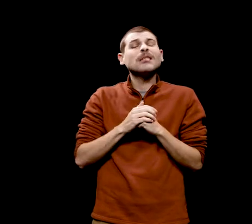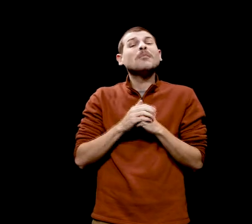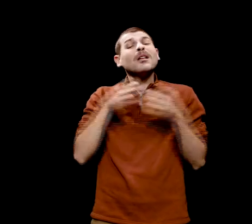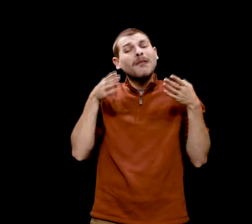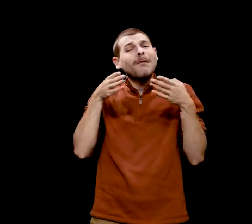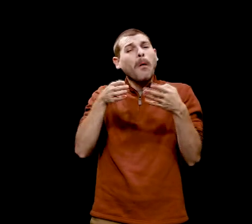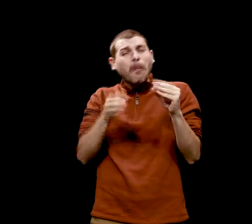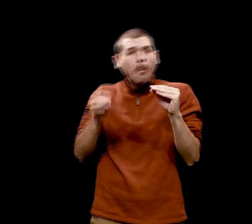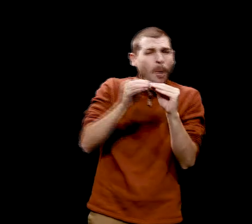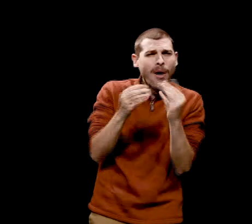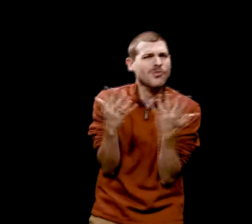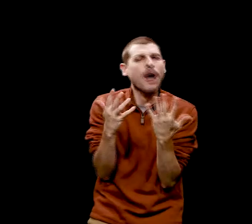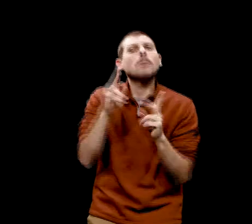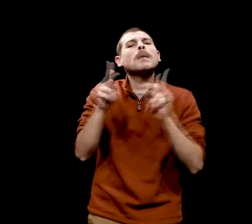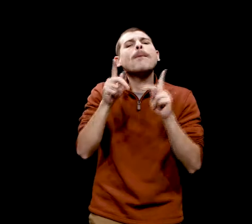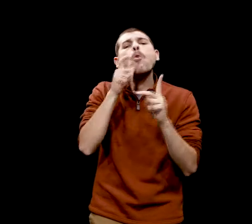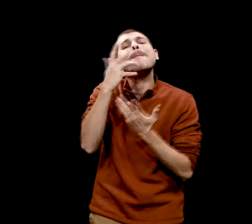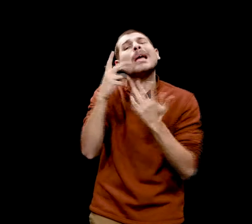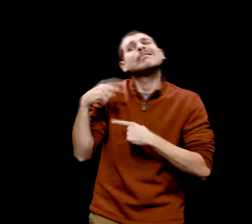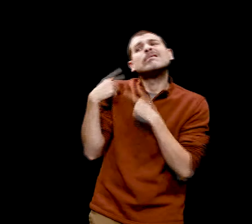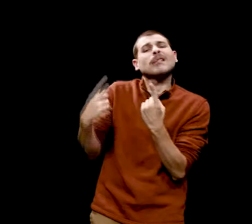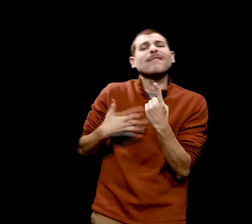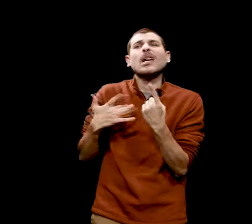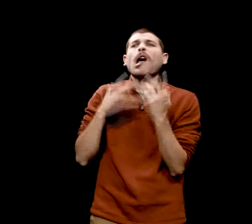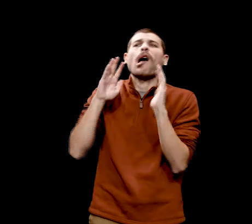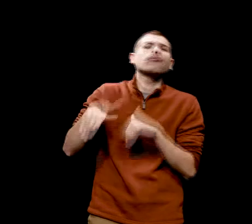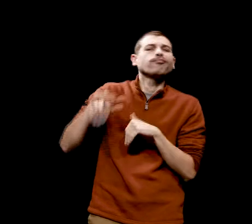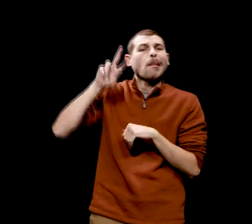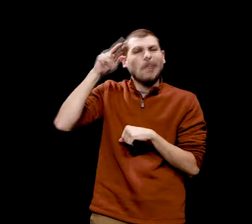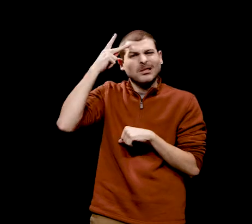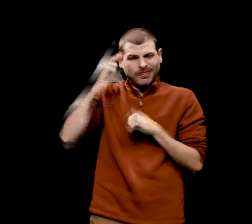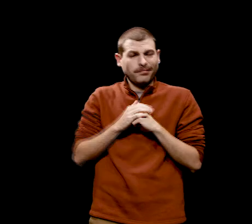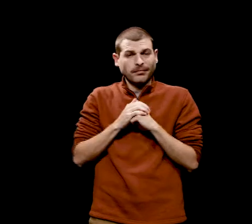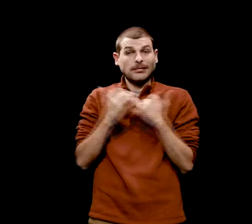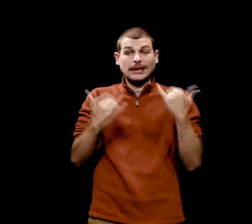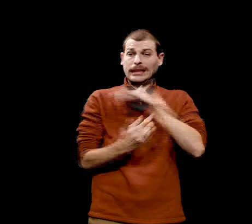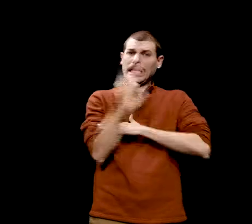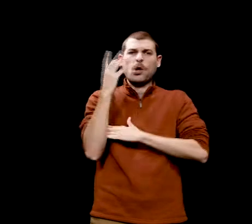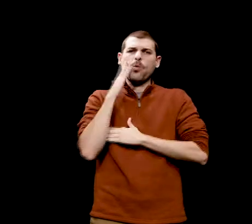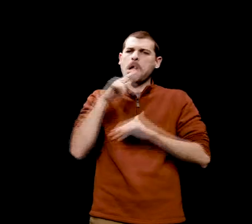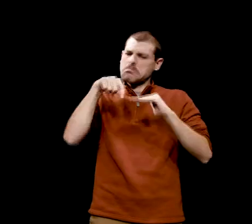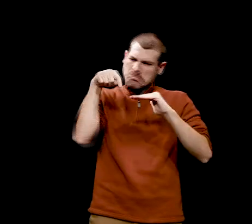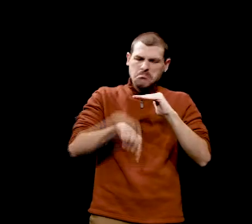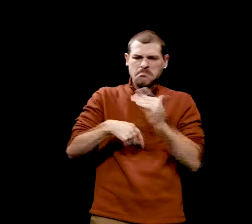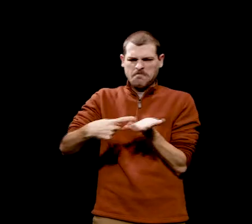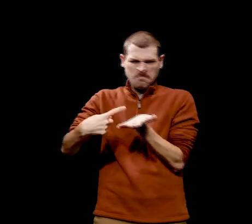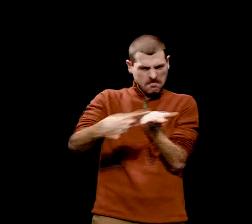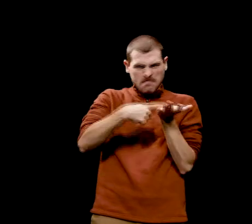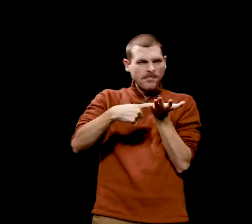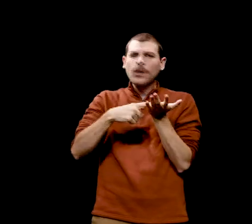politics. At the debate, you will learn about the candidates and hold space for candidate accountability. All candidates running